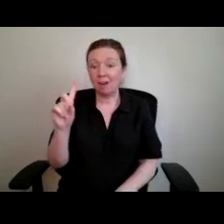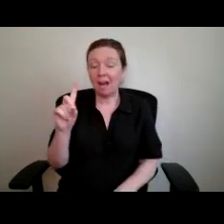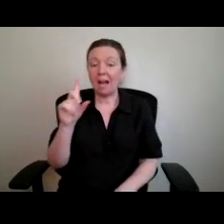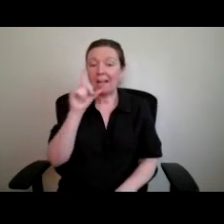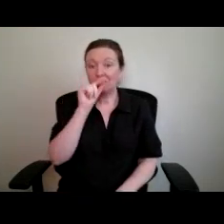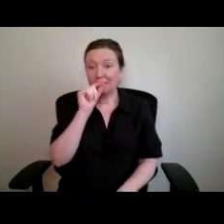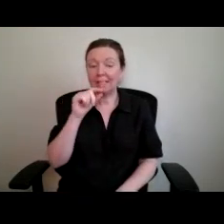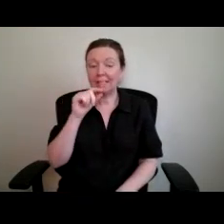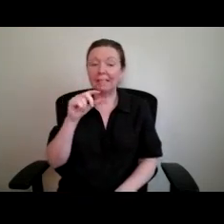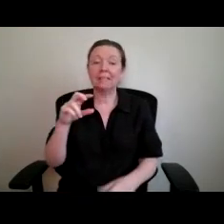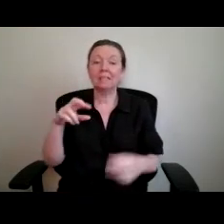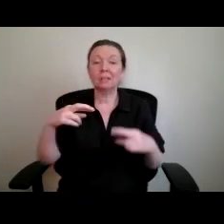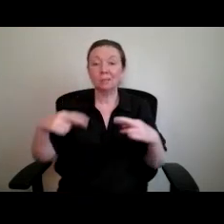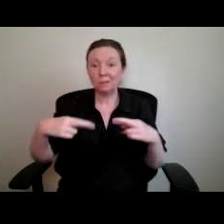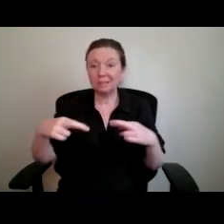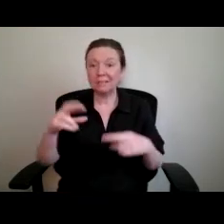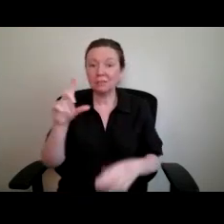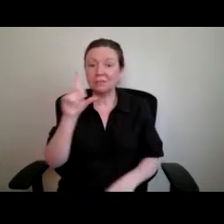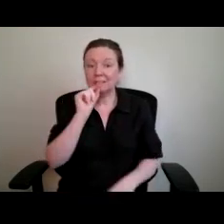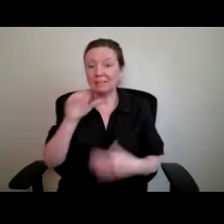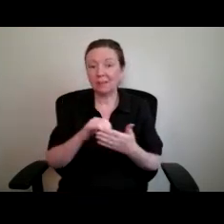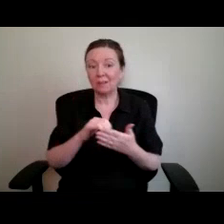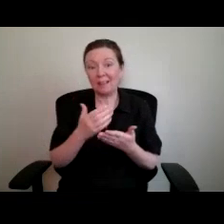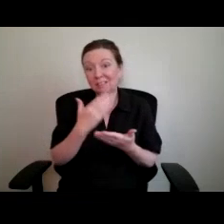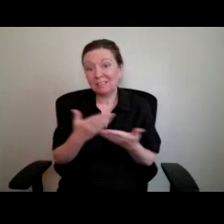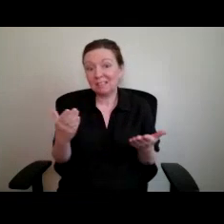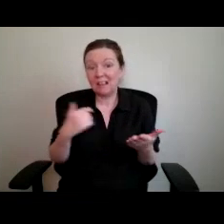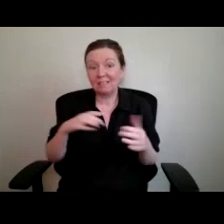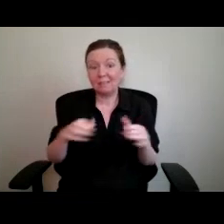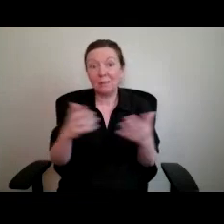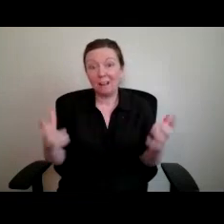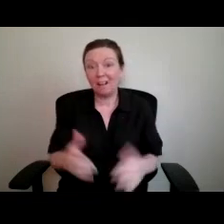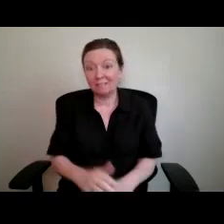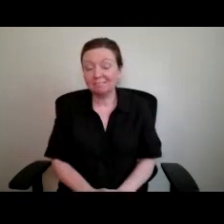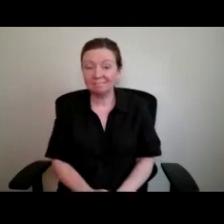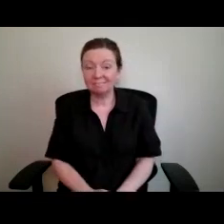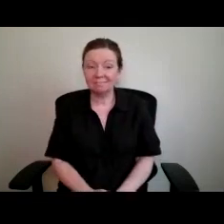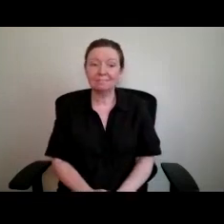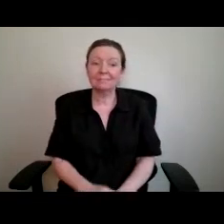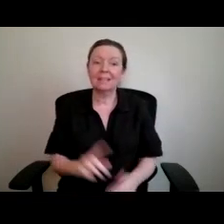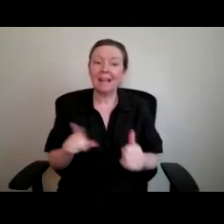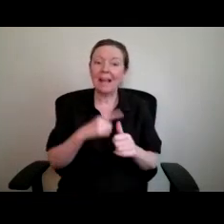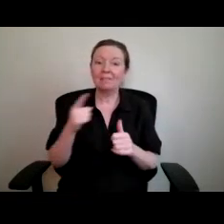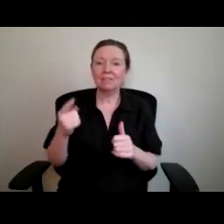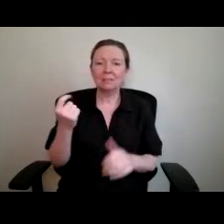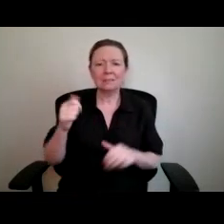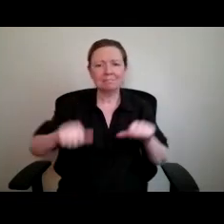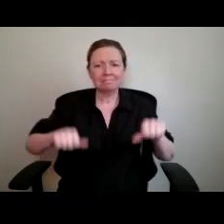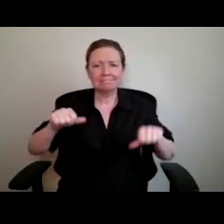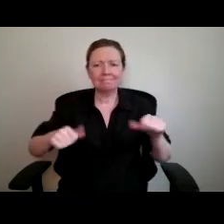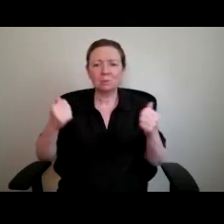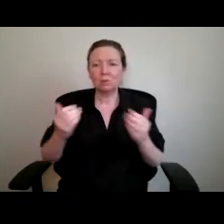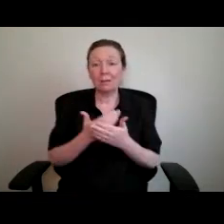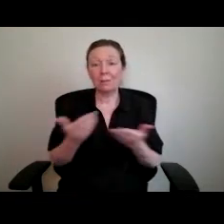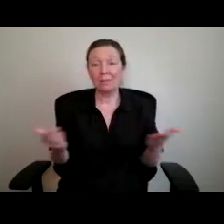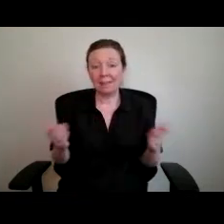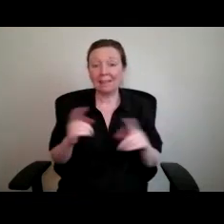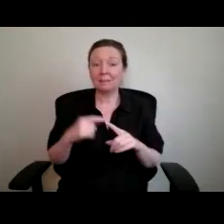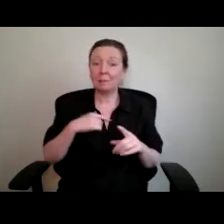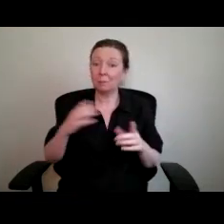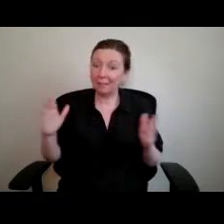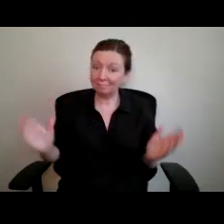all the dinner stuff. I do a lot. At first, she was a little hesitant to try new things, but we got her